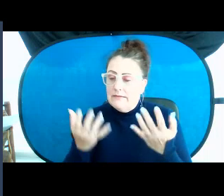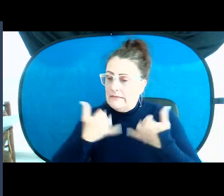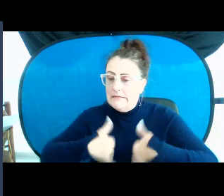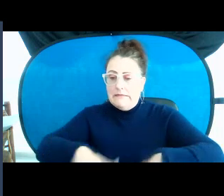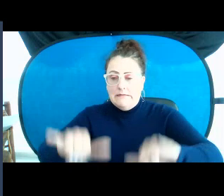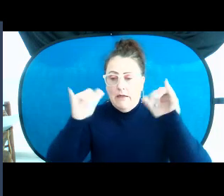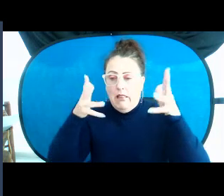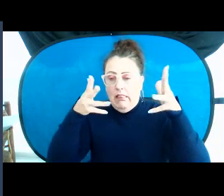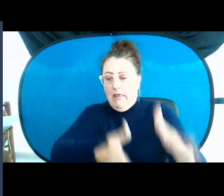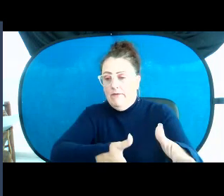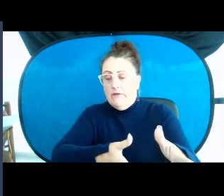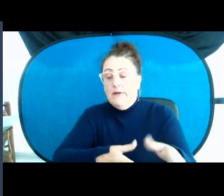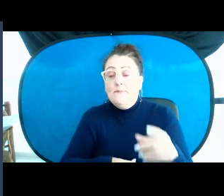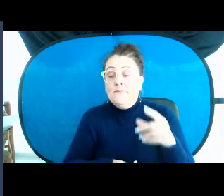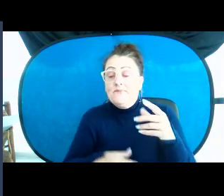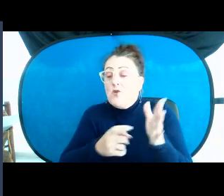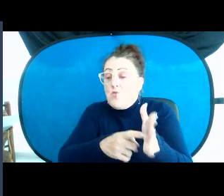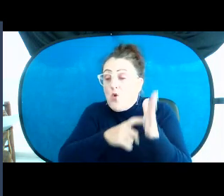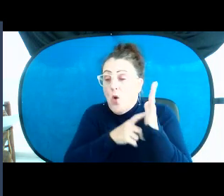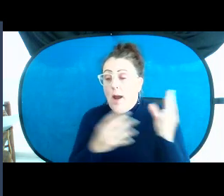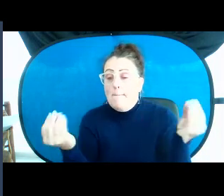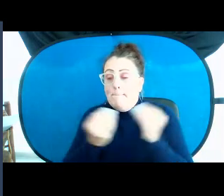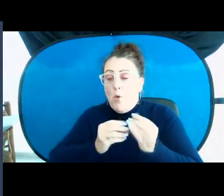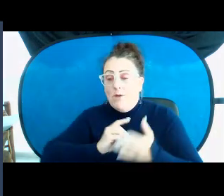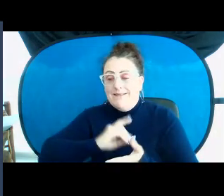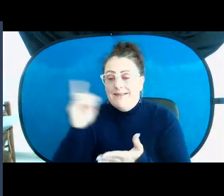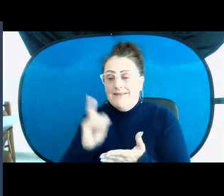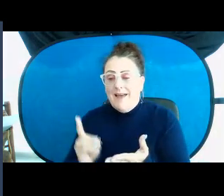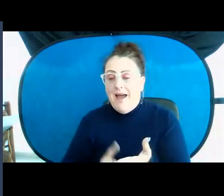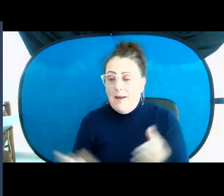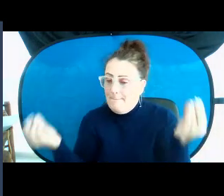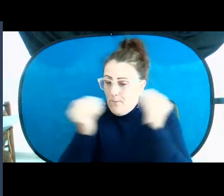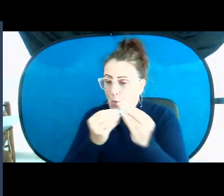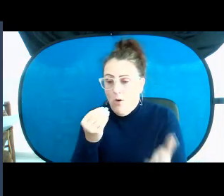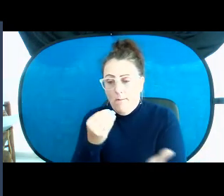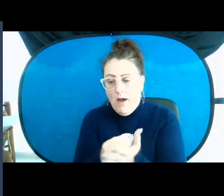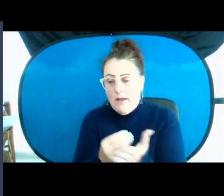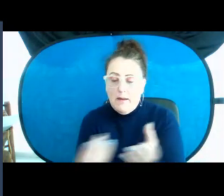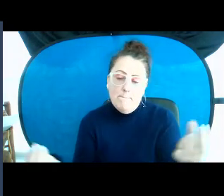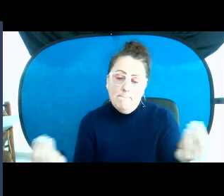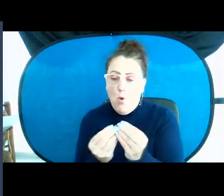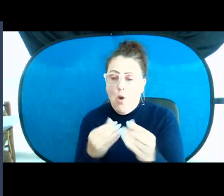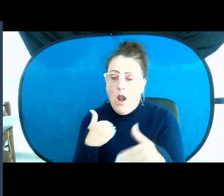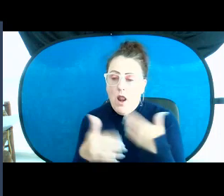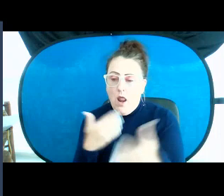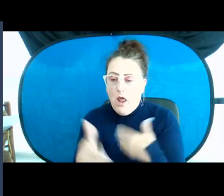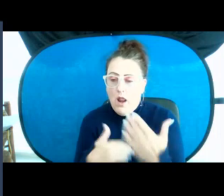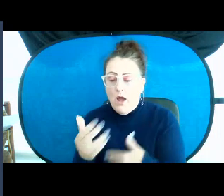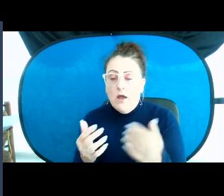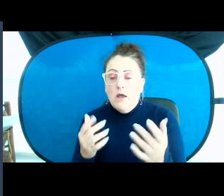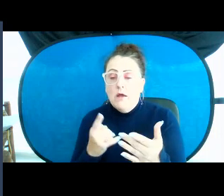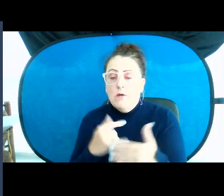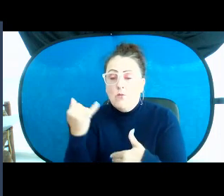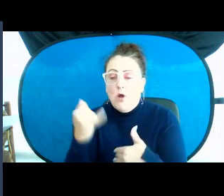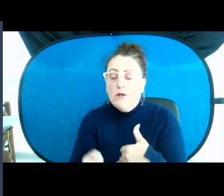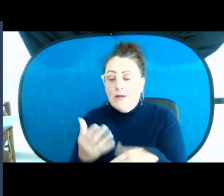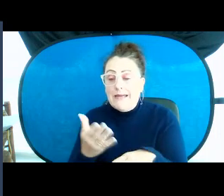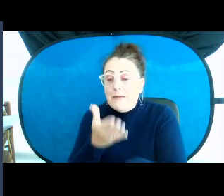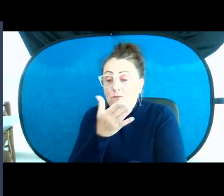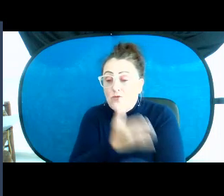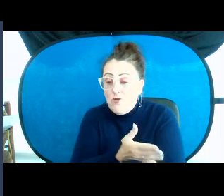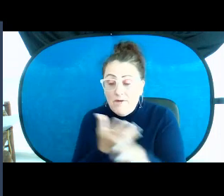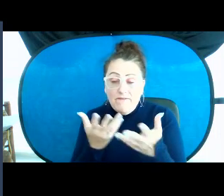And this component also required a new design package and bidding process. Work on the project's primary improvements is complete,